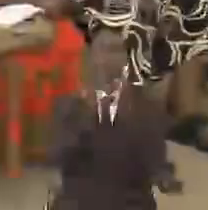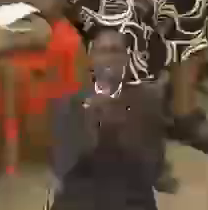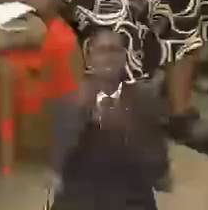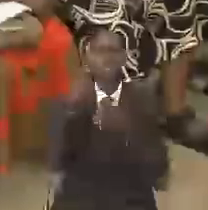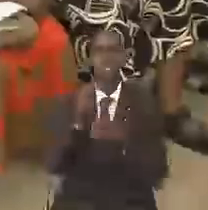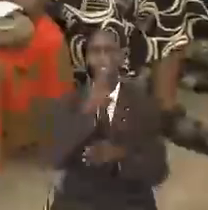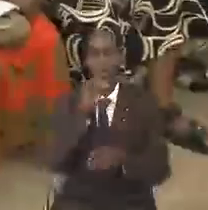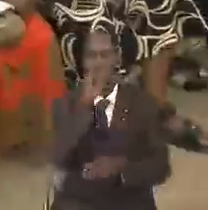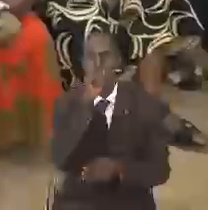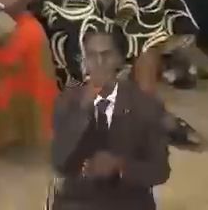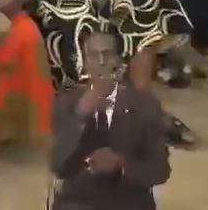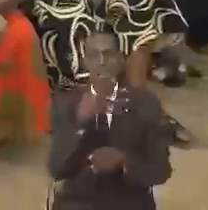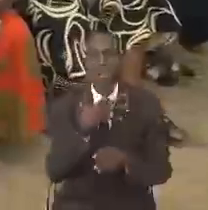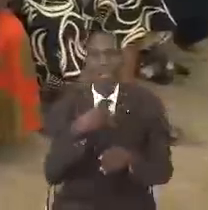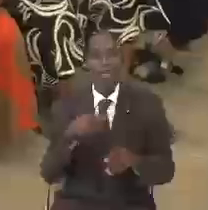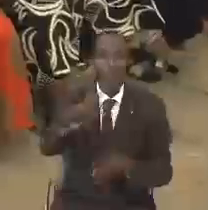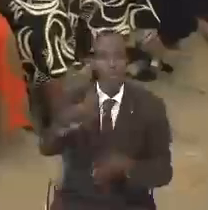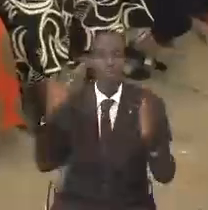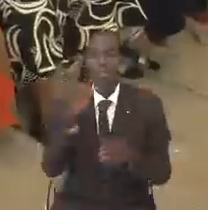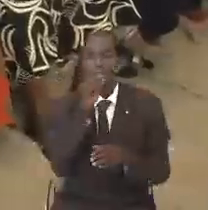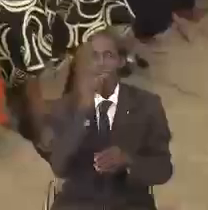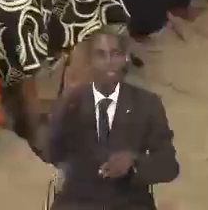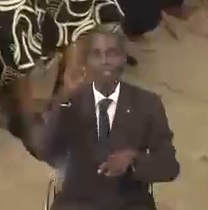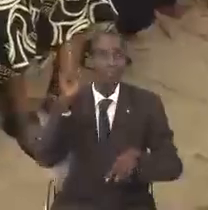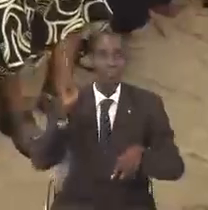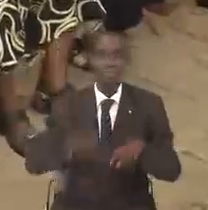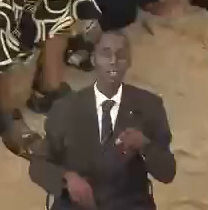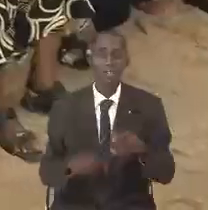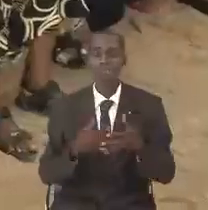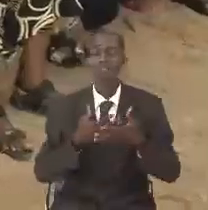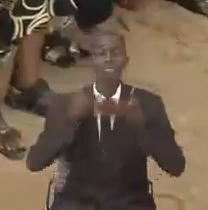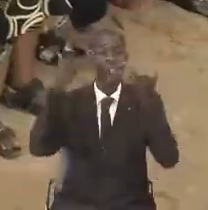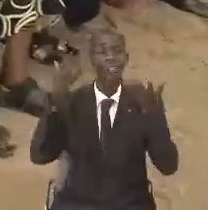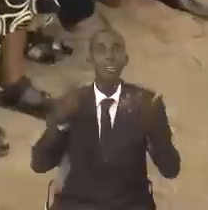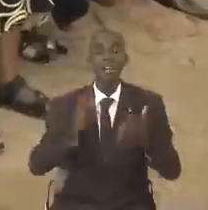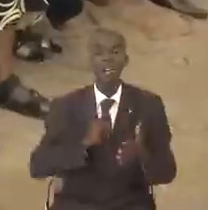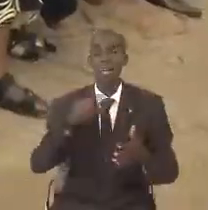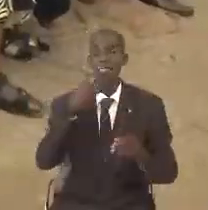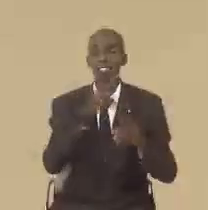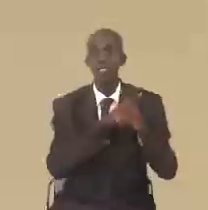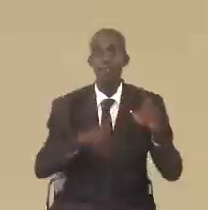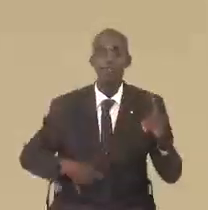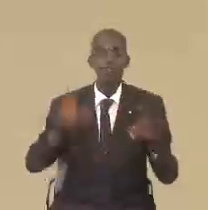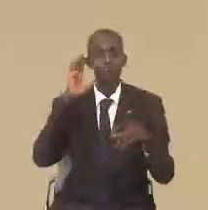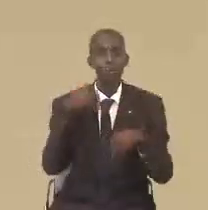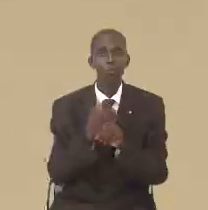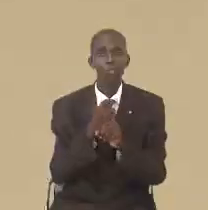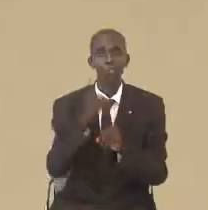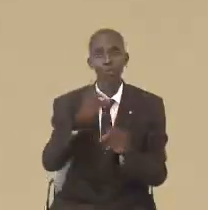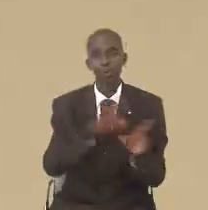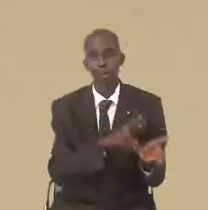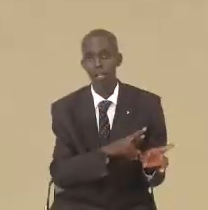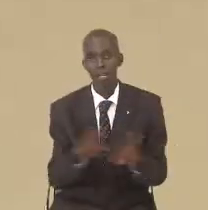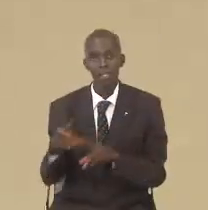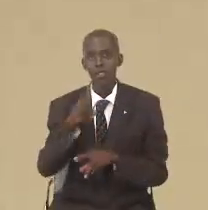people there with that microphone, you cannot shout back. I said, the Lord will get you ready. You will not be